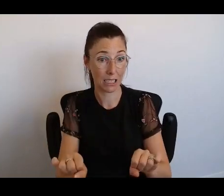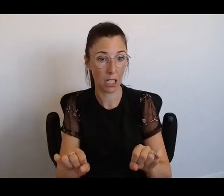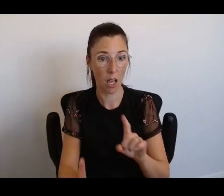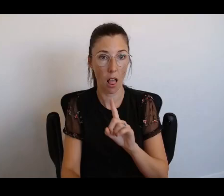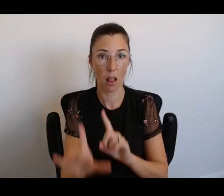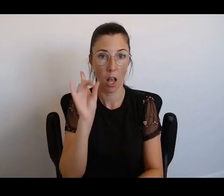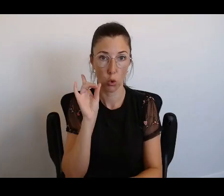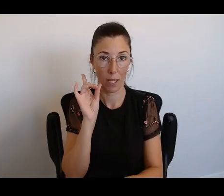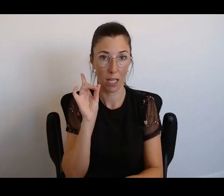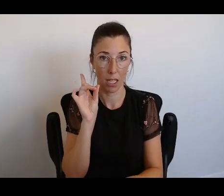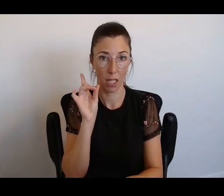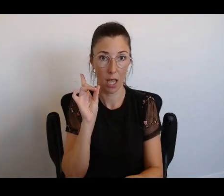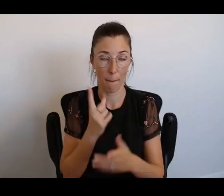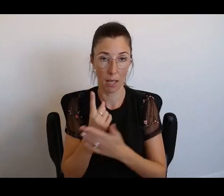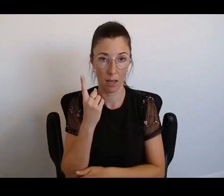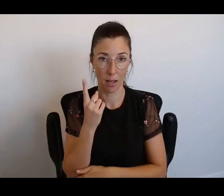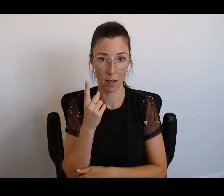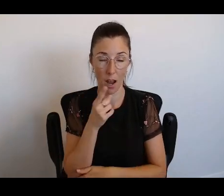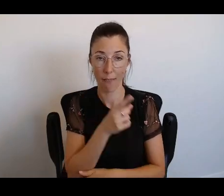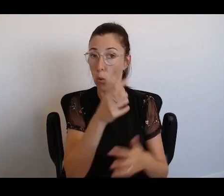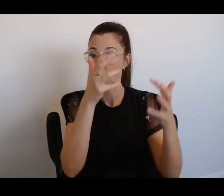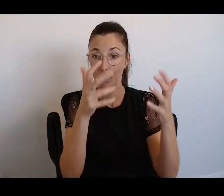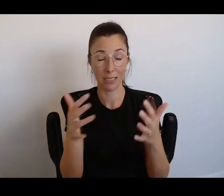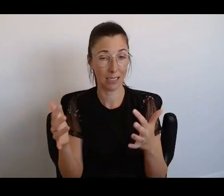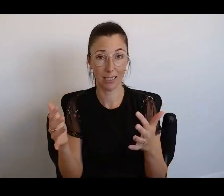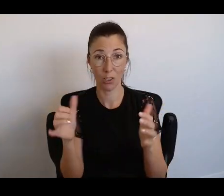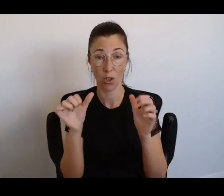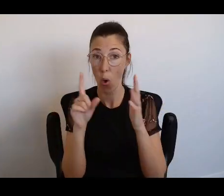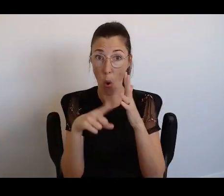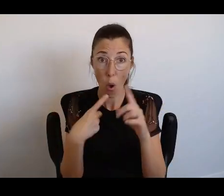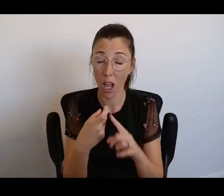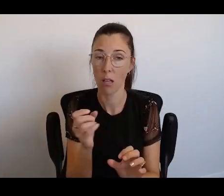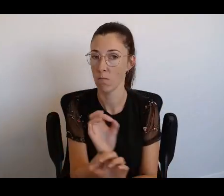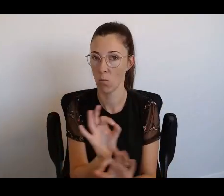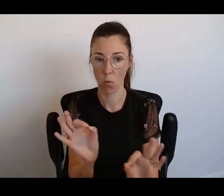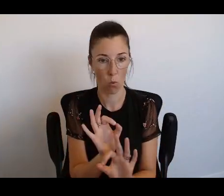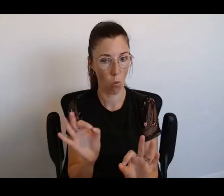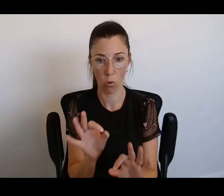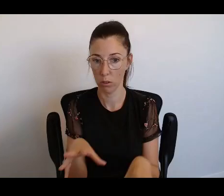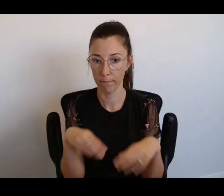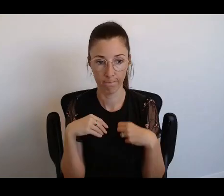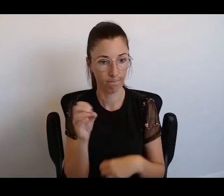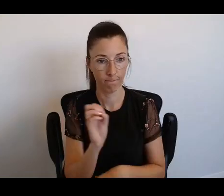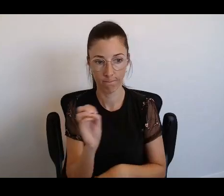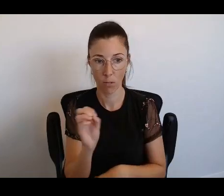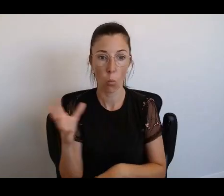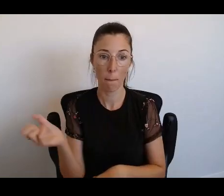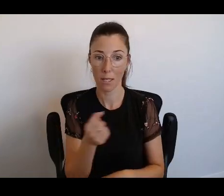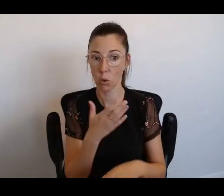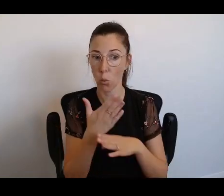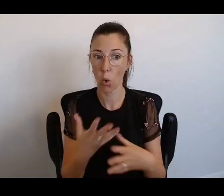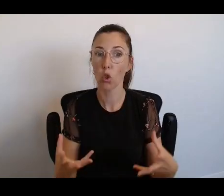okay. It is important that we work to continue to engage with the social and political economics of Indigenous life, and that